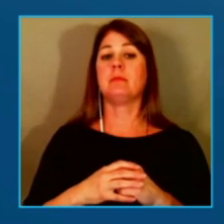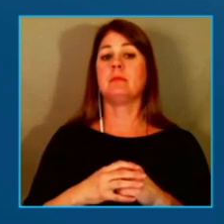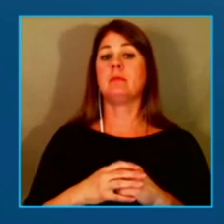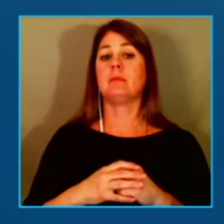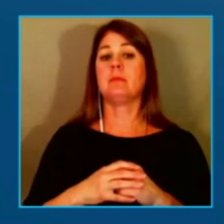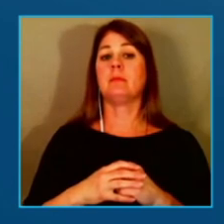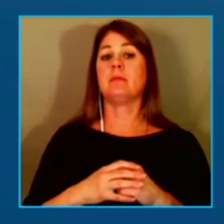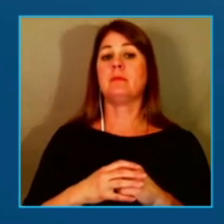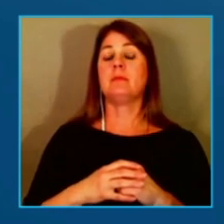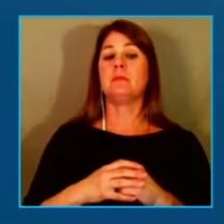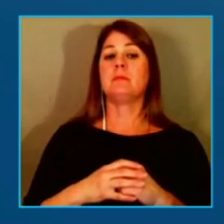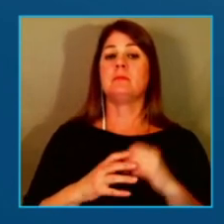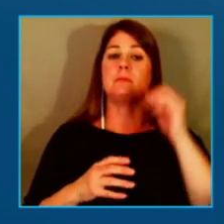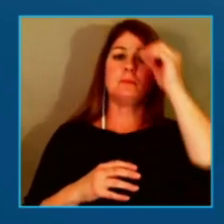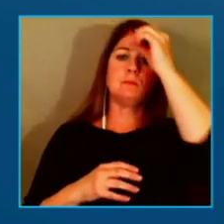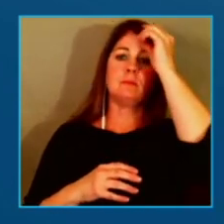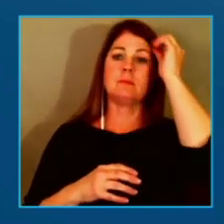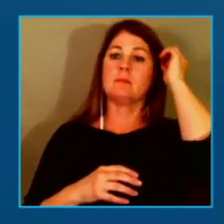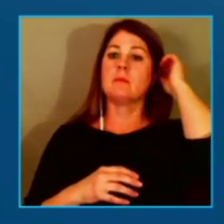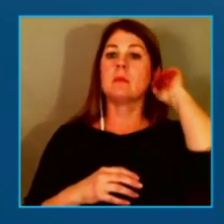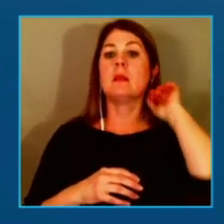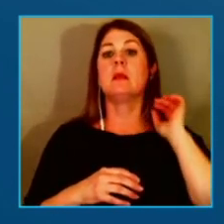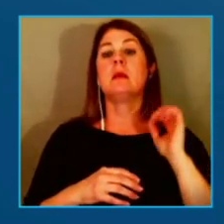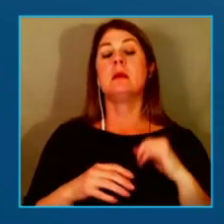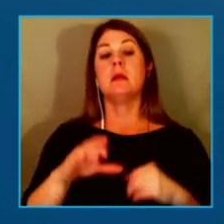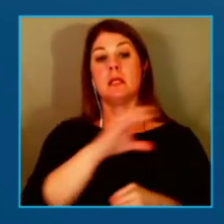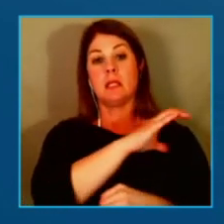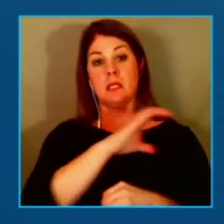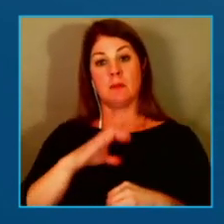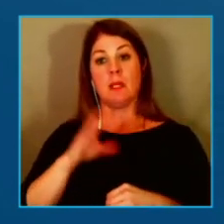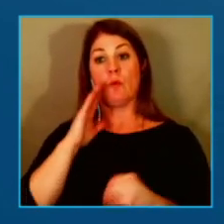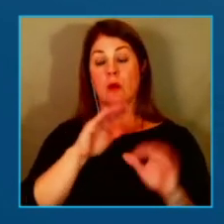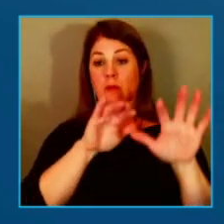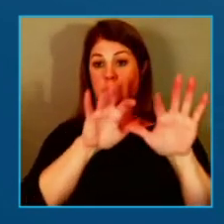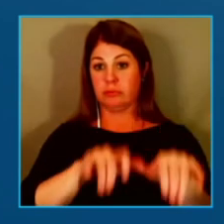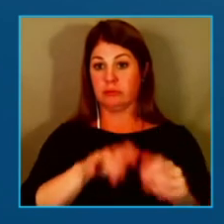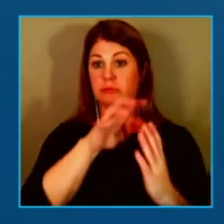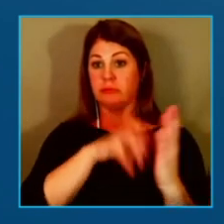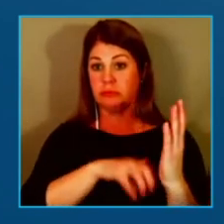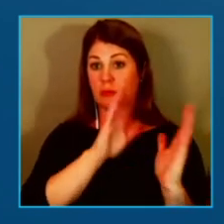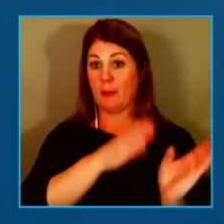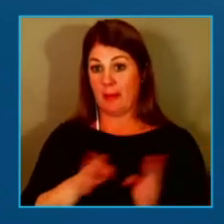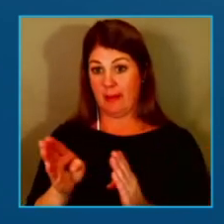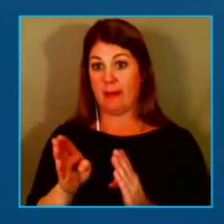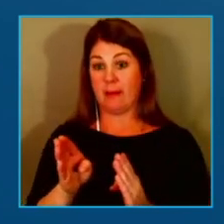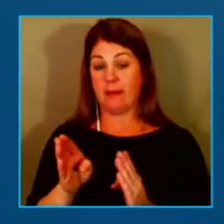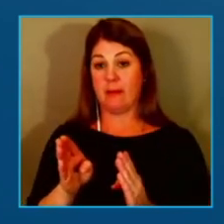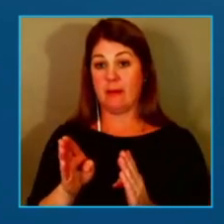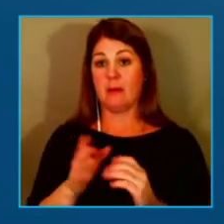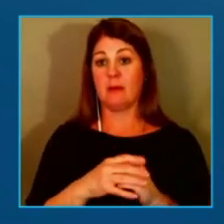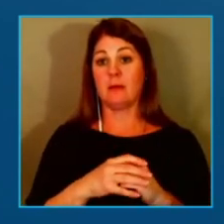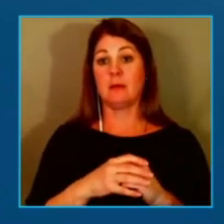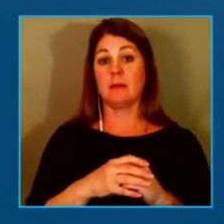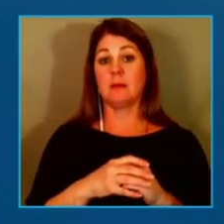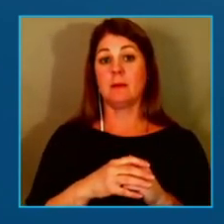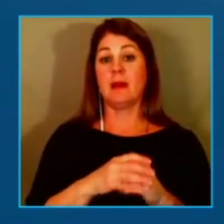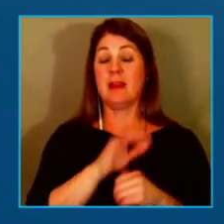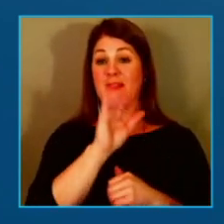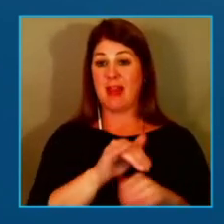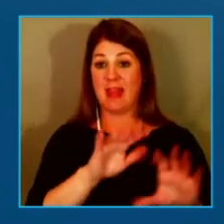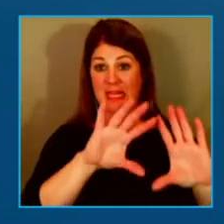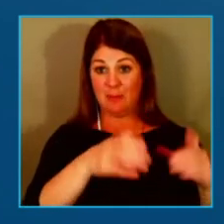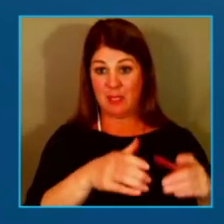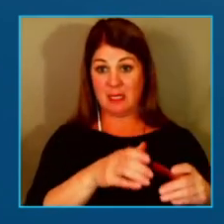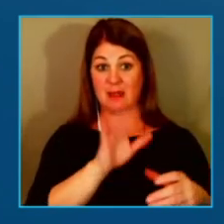process. The committee will draft that plan. And frankly, I think that committee and that plan